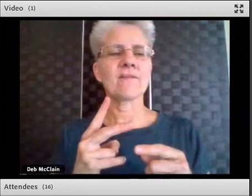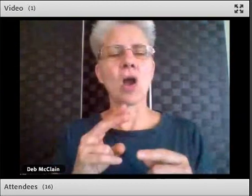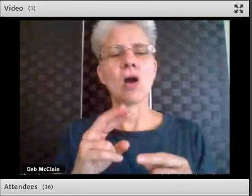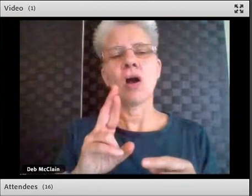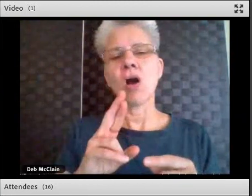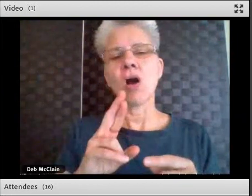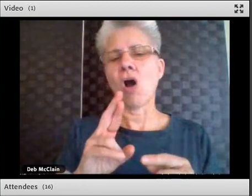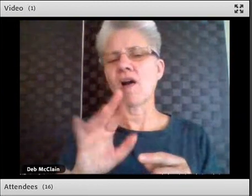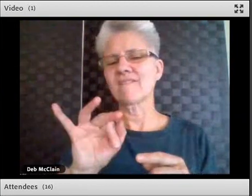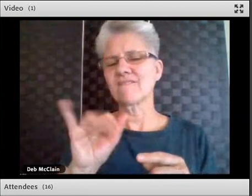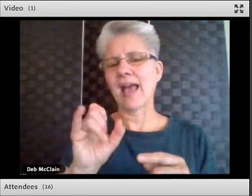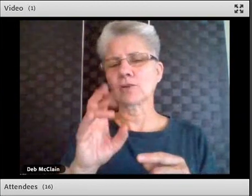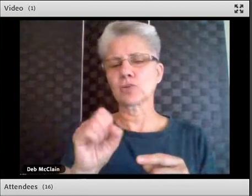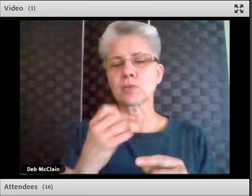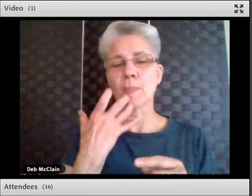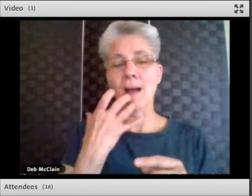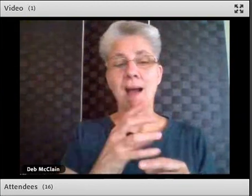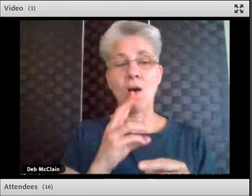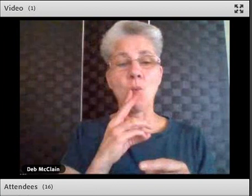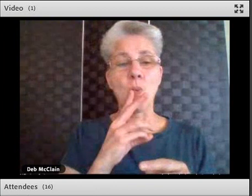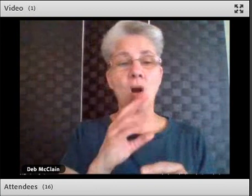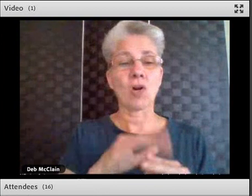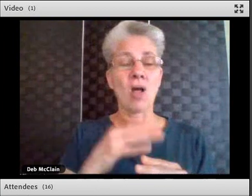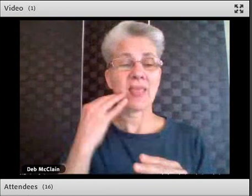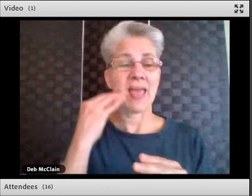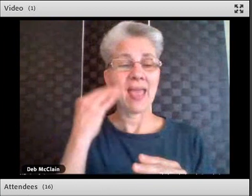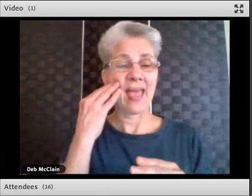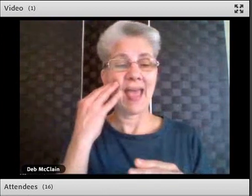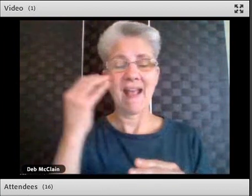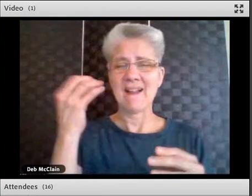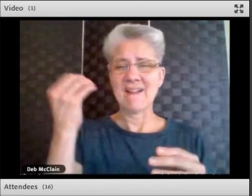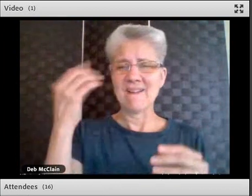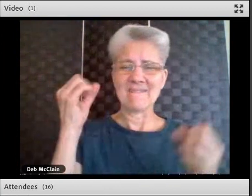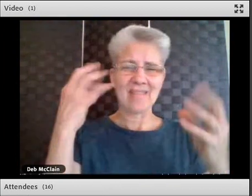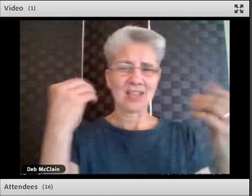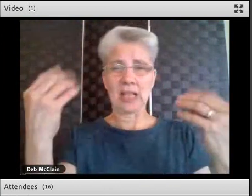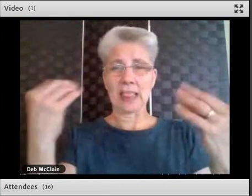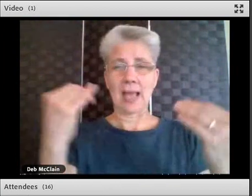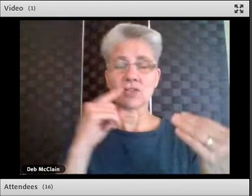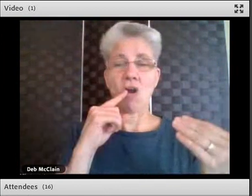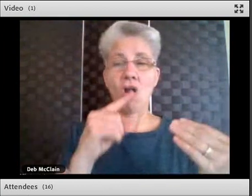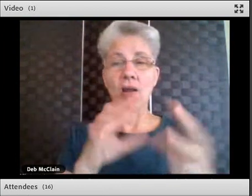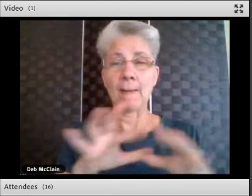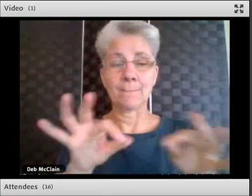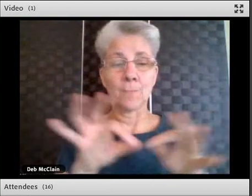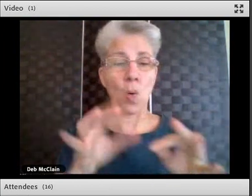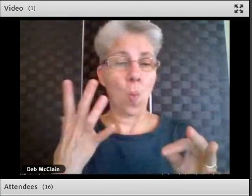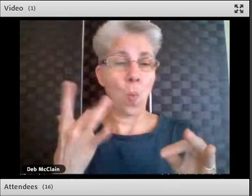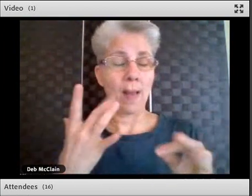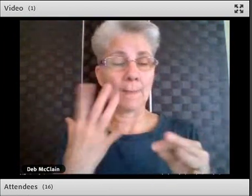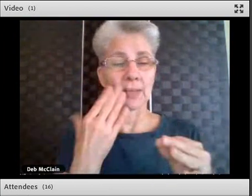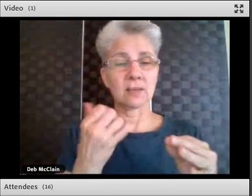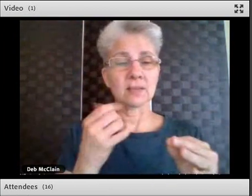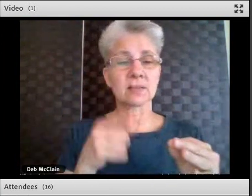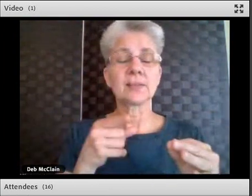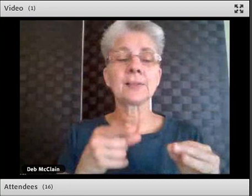here. But the hot water on the head and the flashing lights are particularly significant here